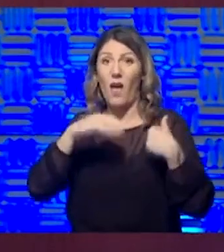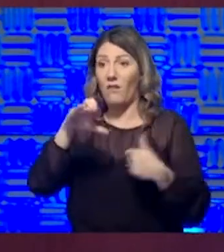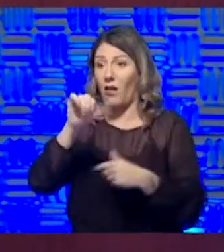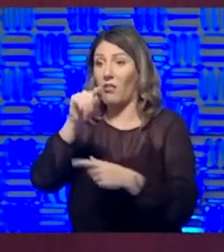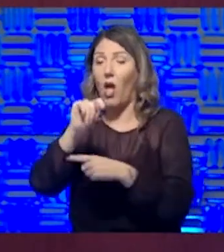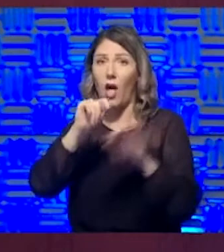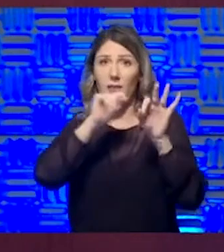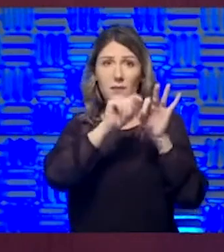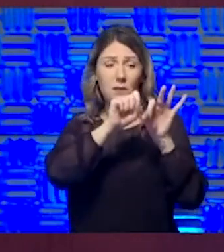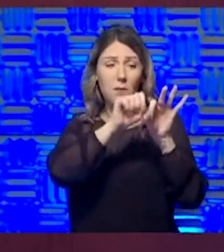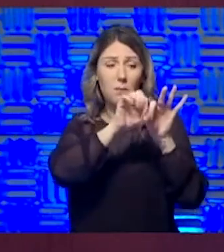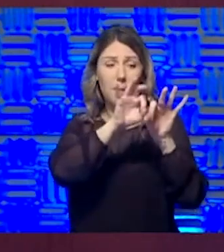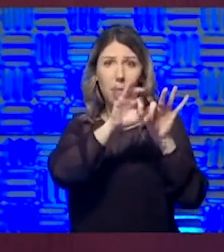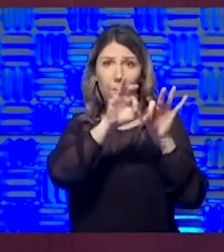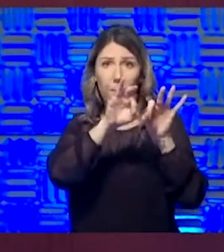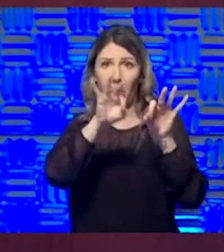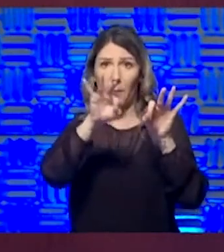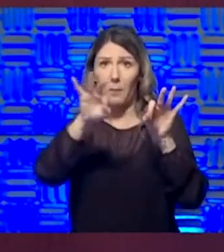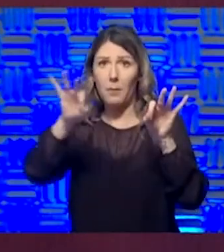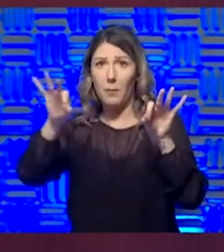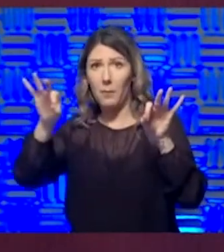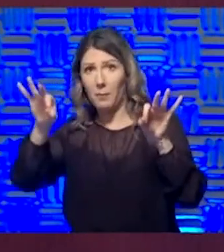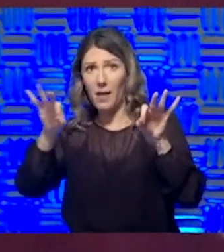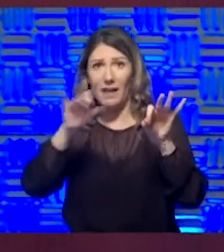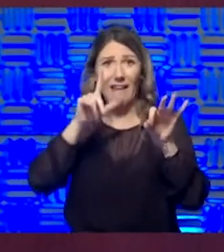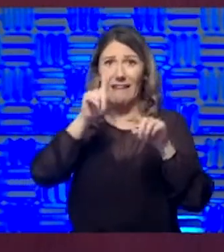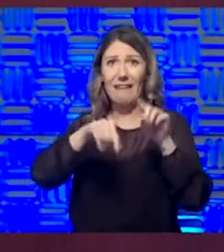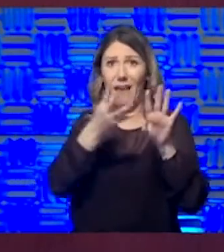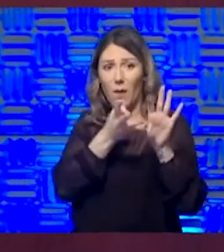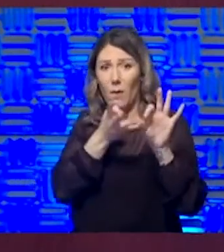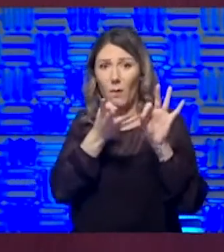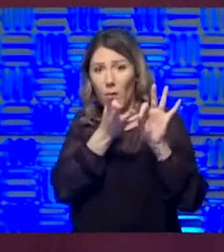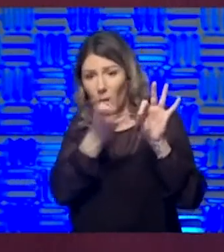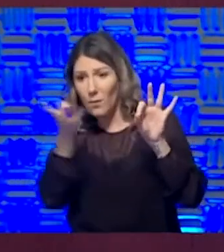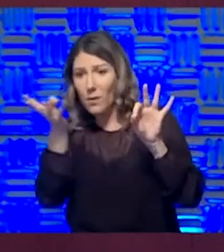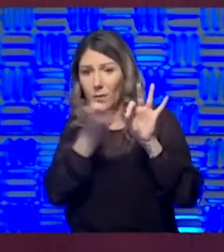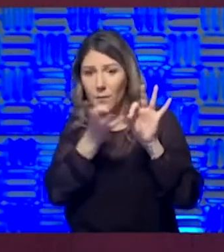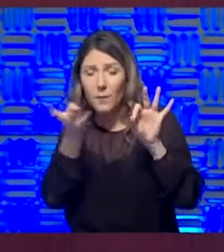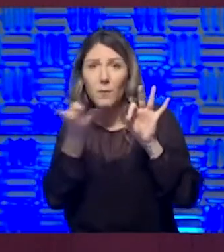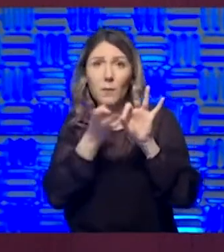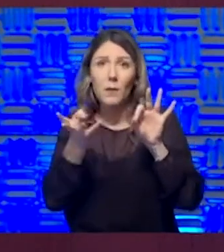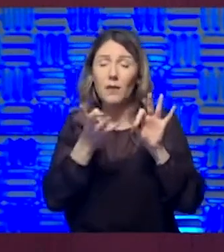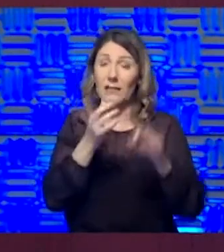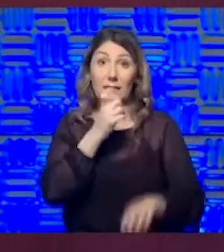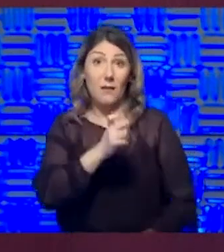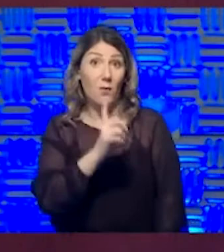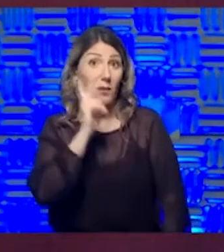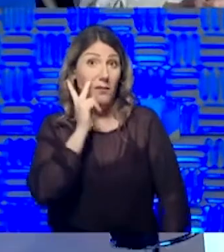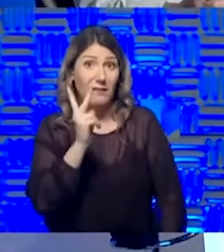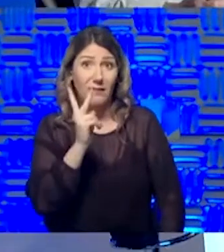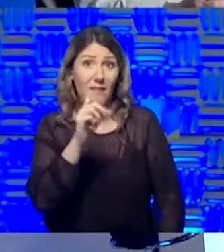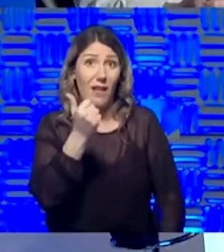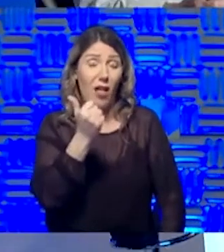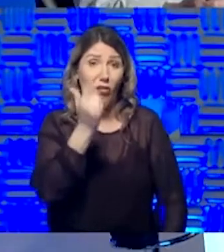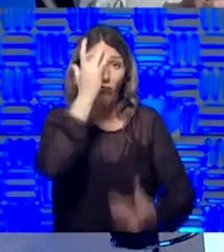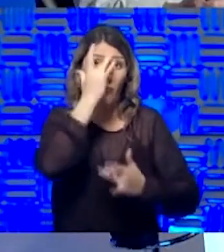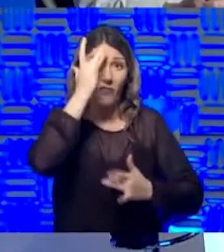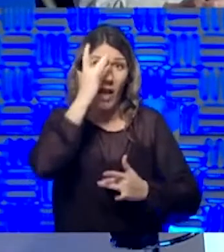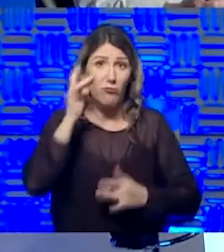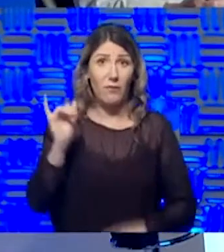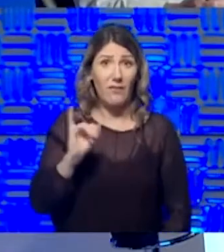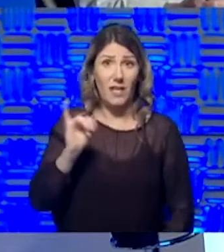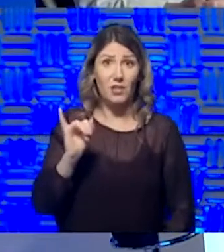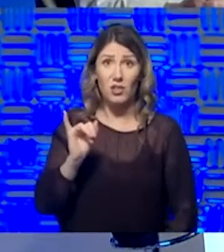microthrombi to form. This has not really been seen. I don't know, Dana, if you can comment on that in other viral infections like